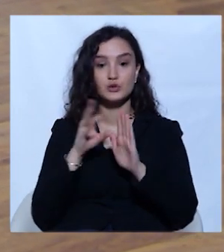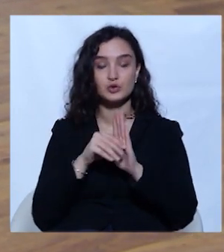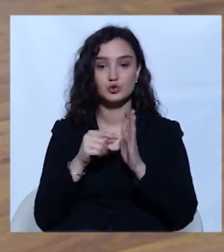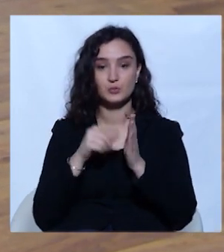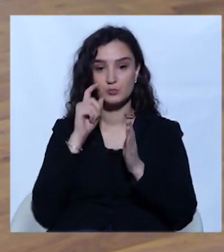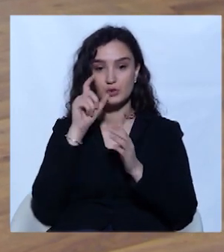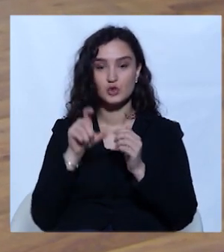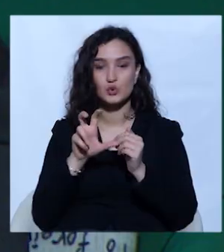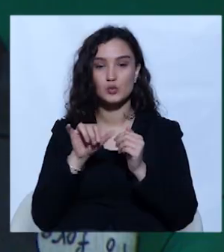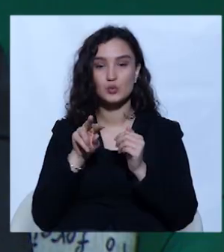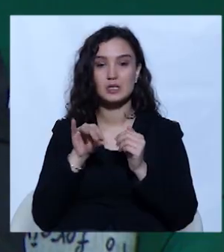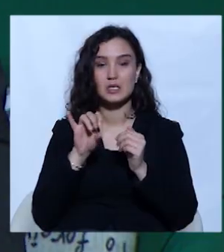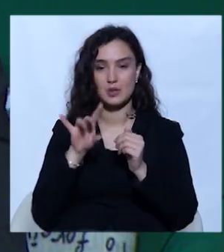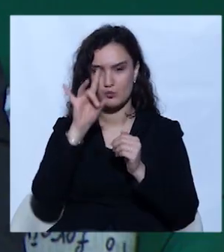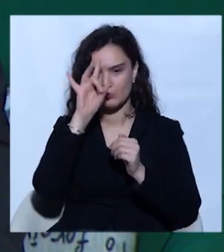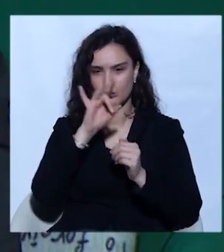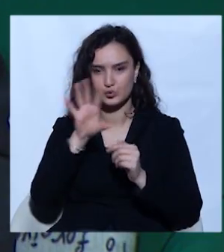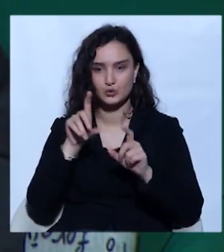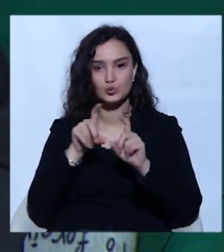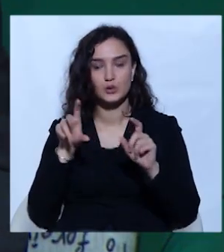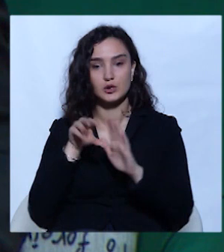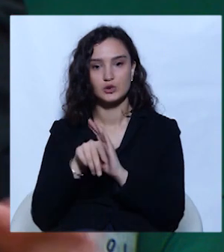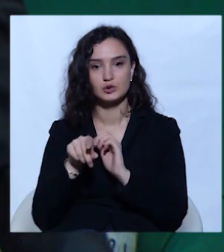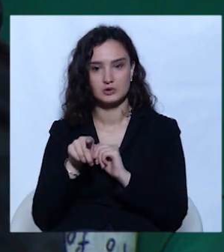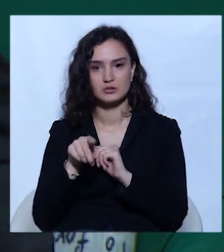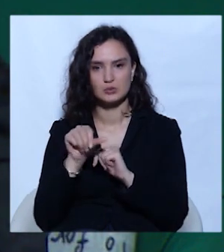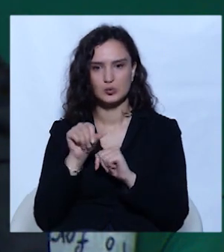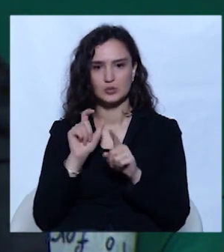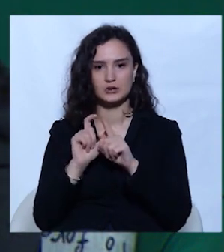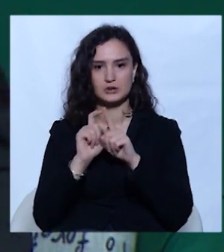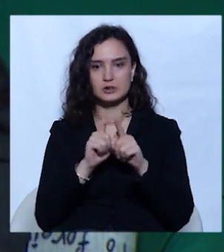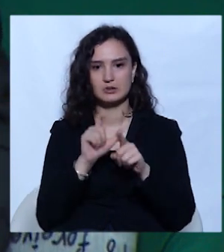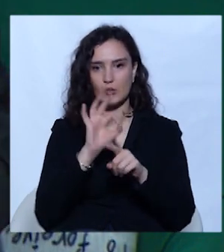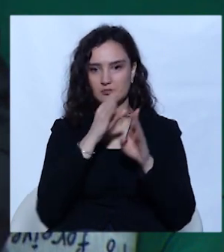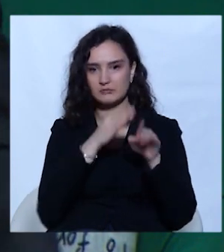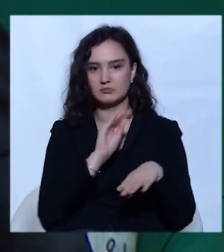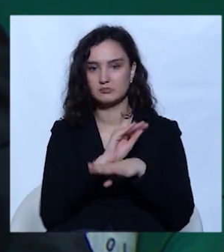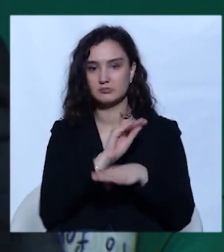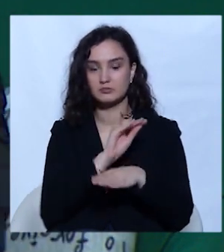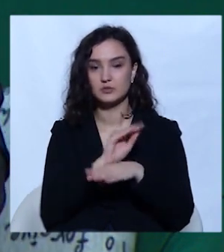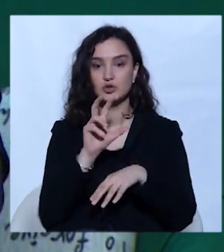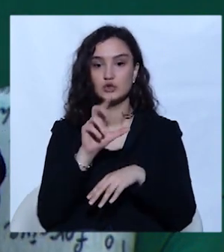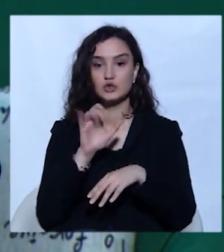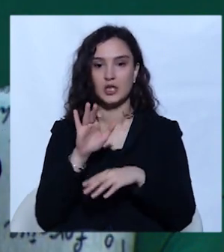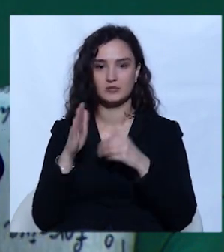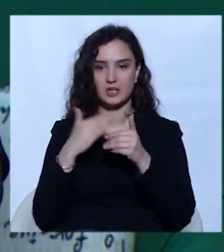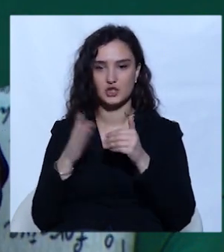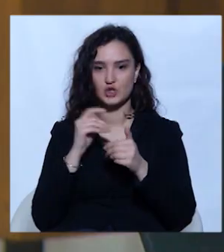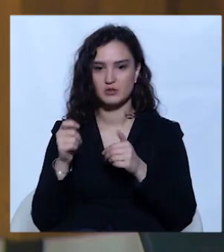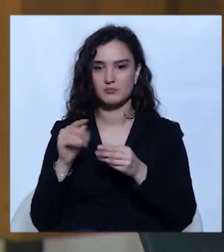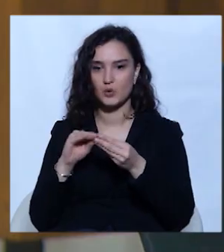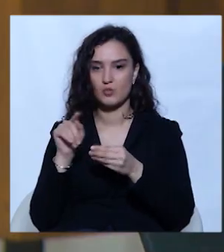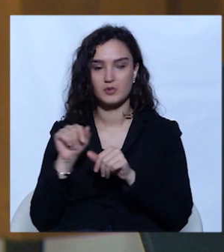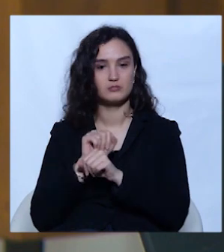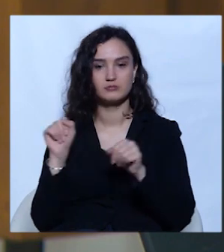this boy, Julian, who's the most popular boy in the school, says something really horrible about August. And Jack basically punches him. And